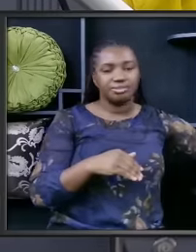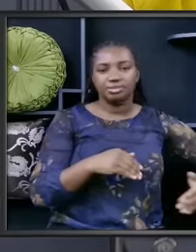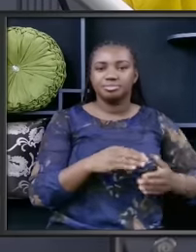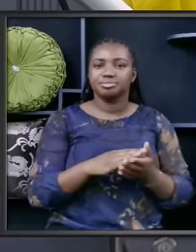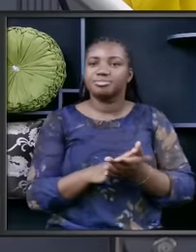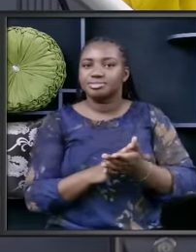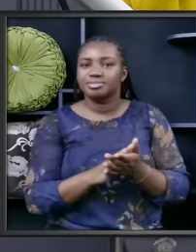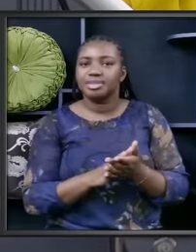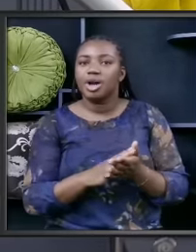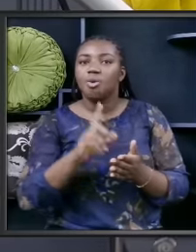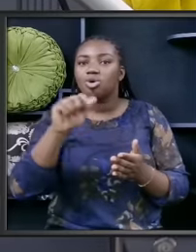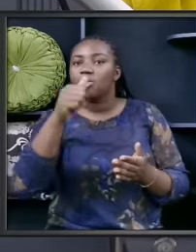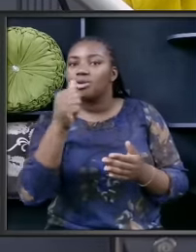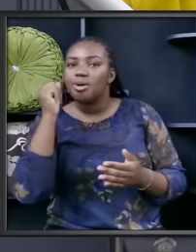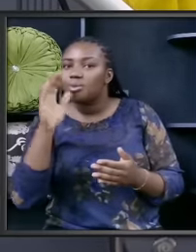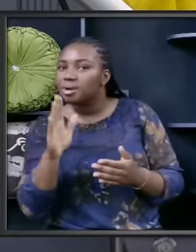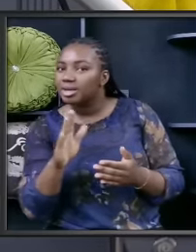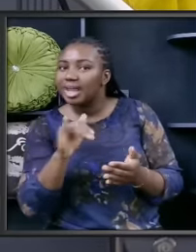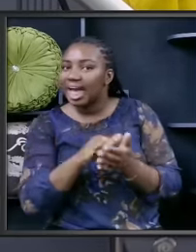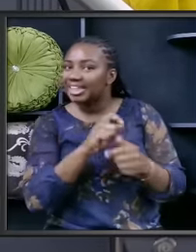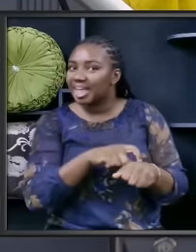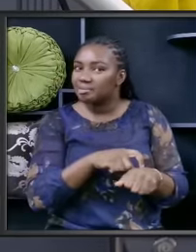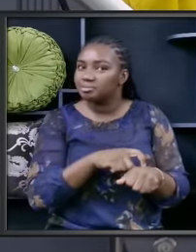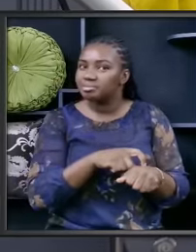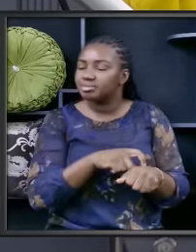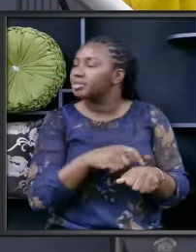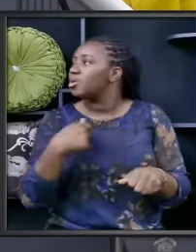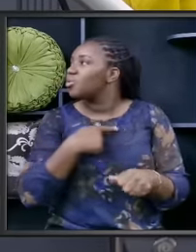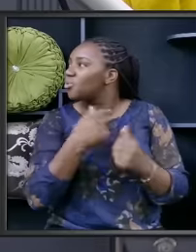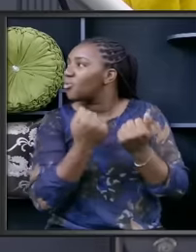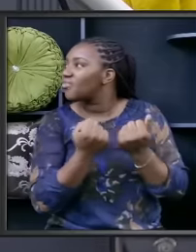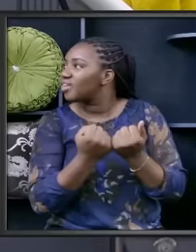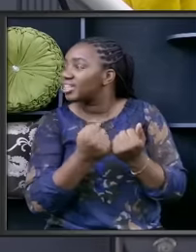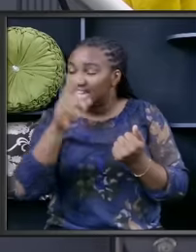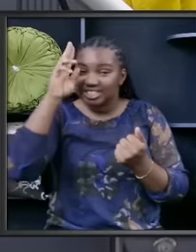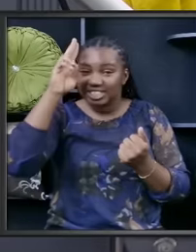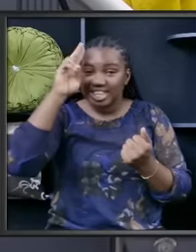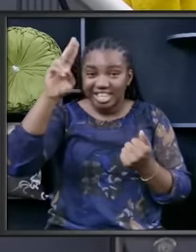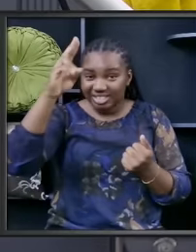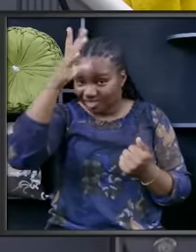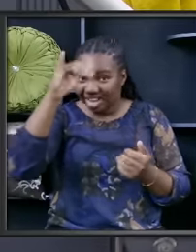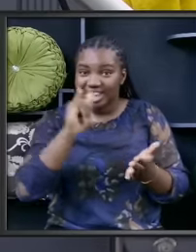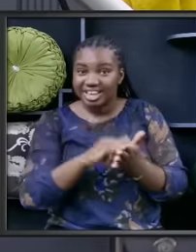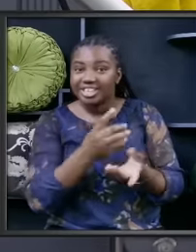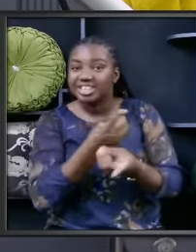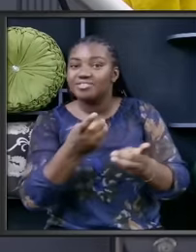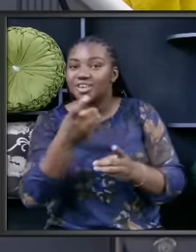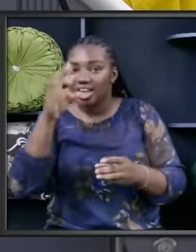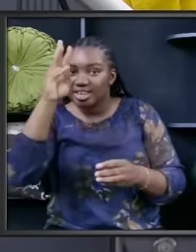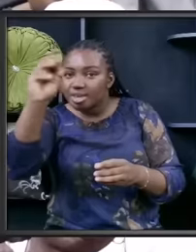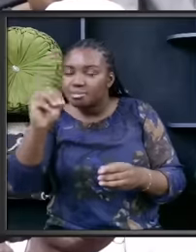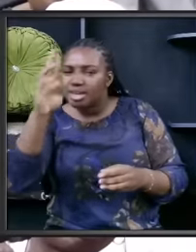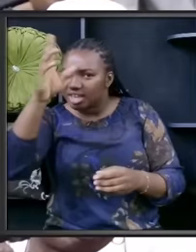own one other woman, because that time we fight that one until na papa, na in father, come deliver him from the Uzamako Kagu, because in